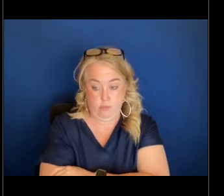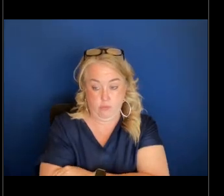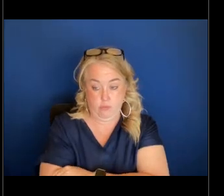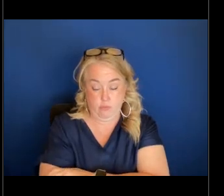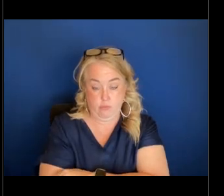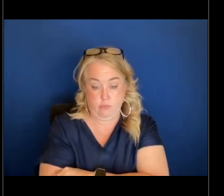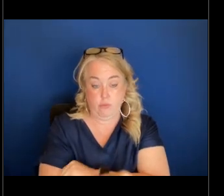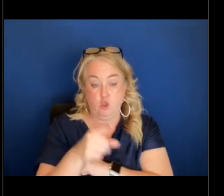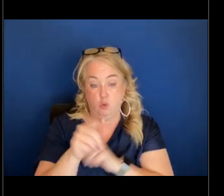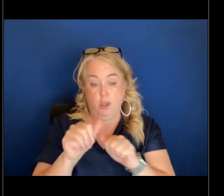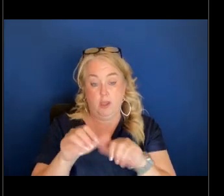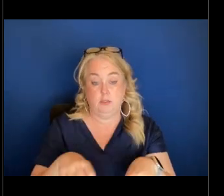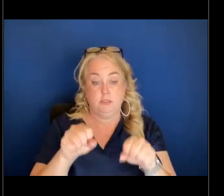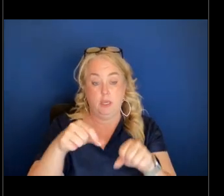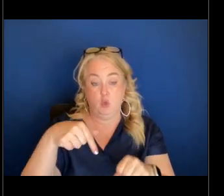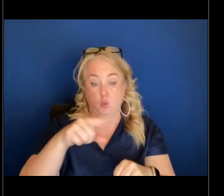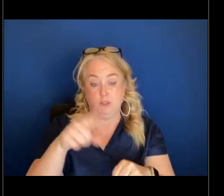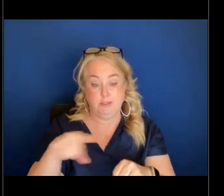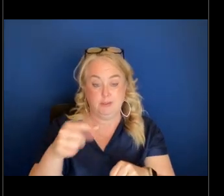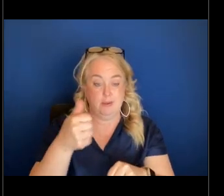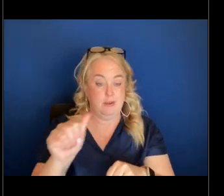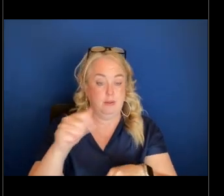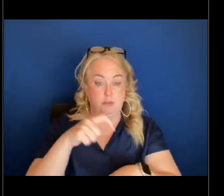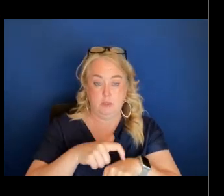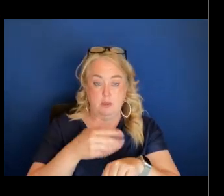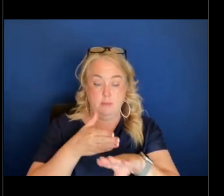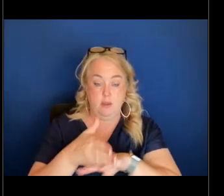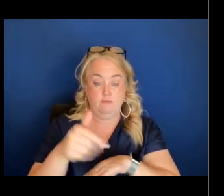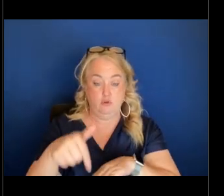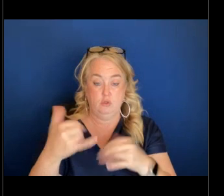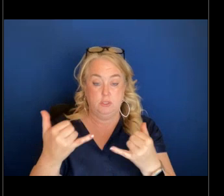You may take the quiz anytime following this training,